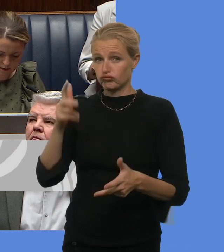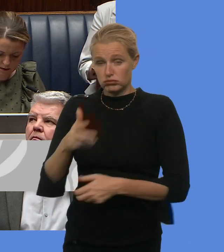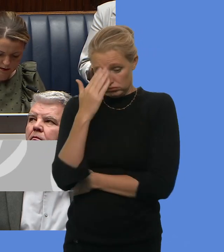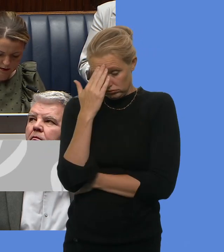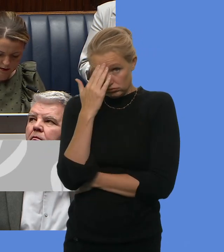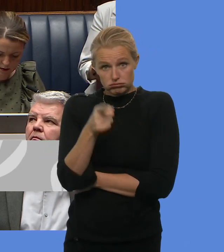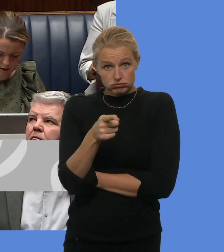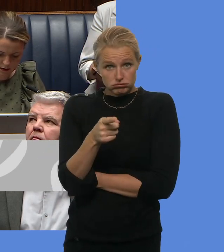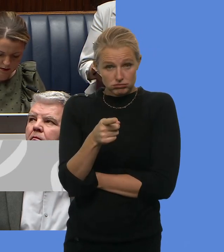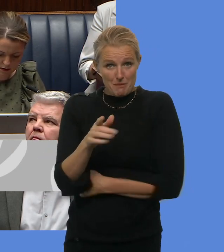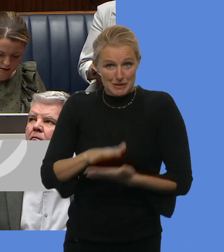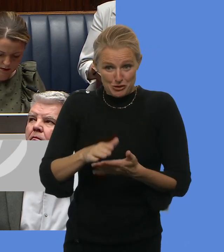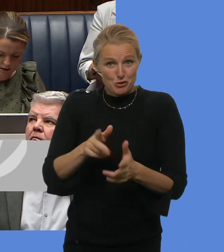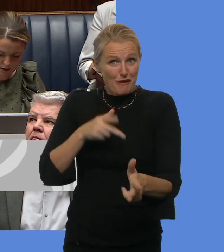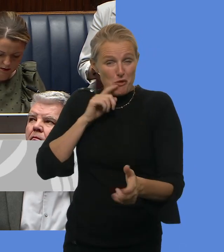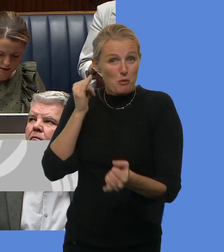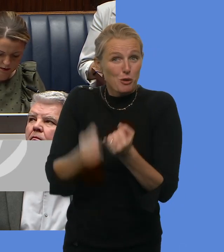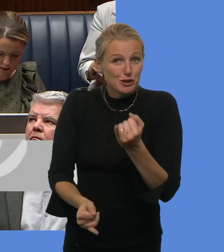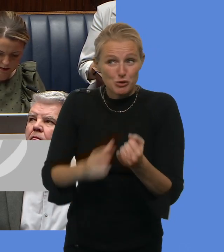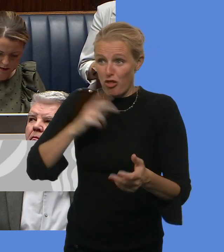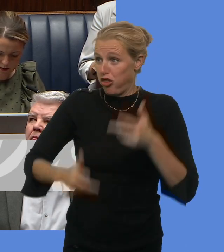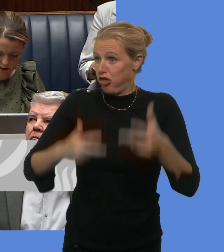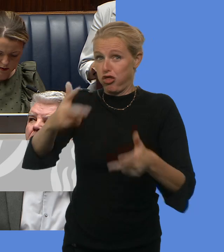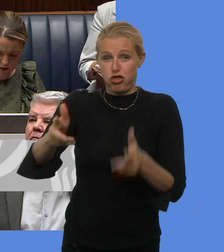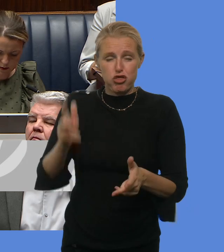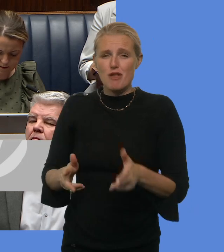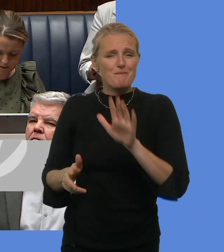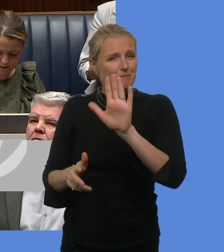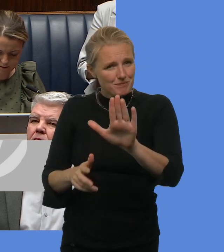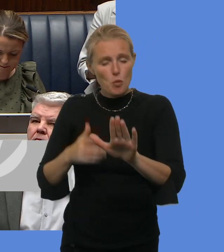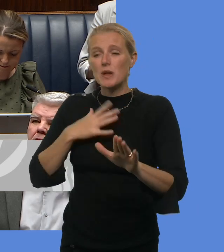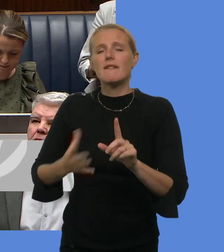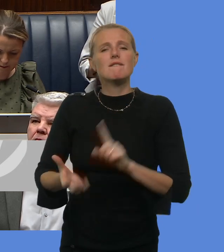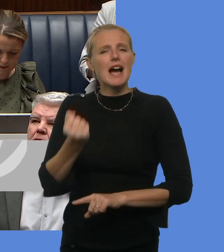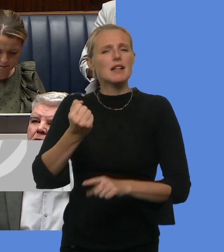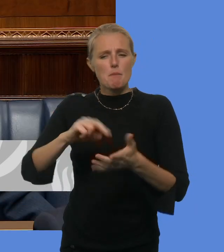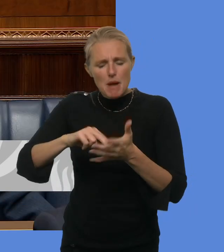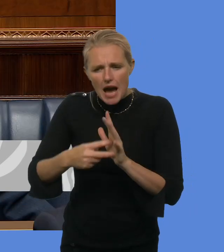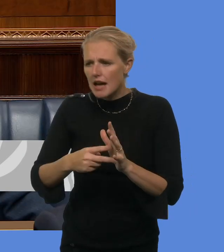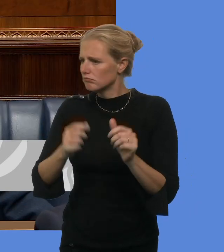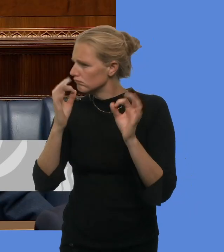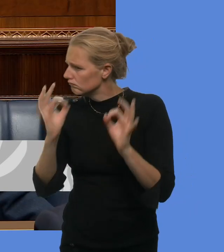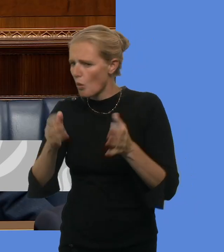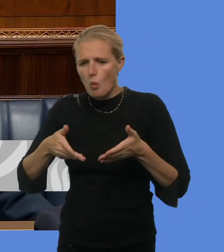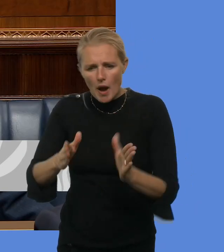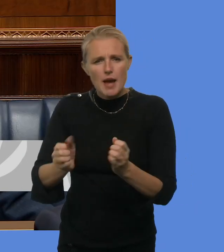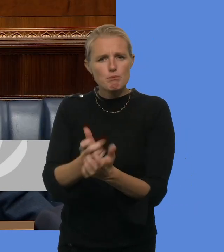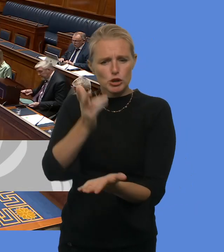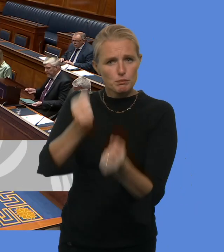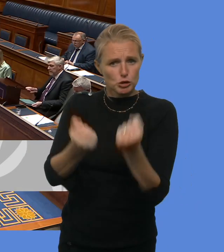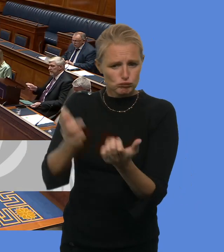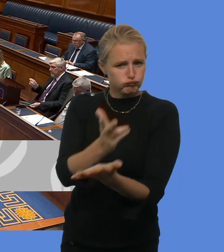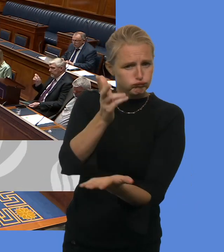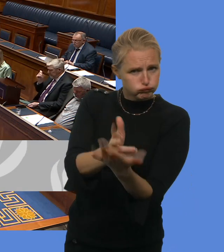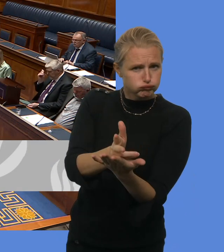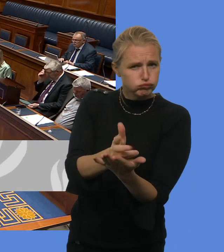member refers to will only get worse. So let's work our way towards a solution, and I have no doubt we'll be able to reach a solution on it. I call